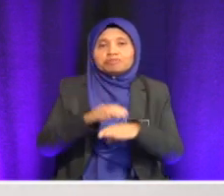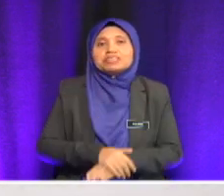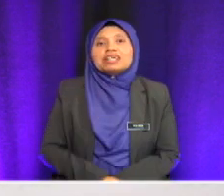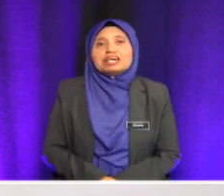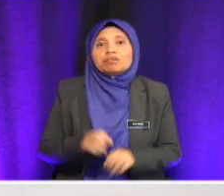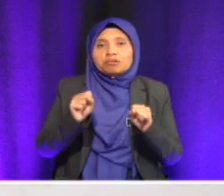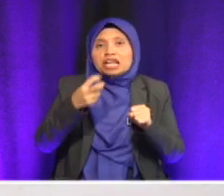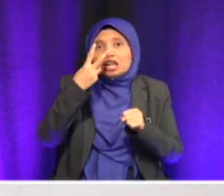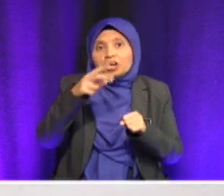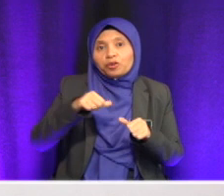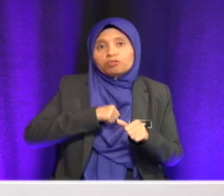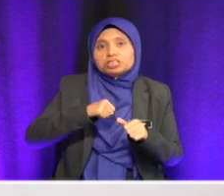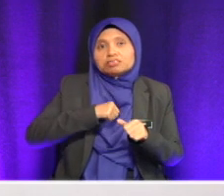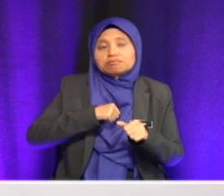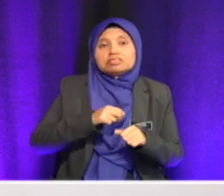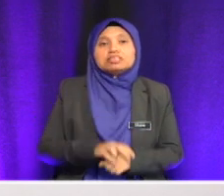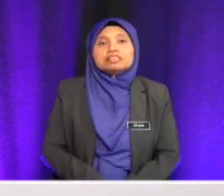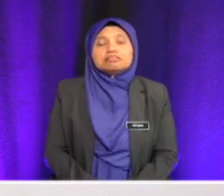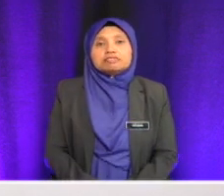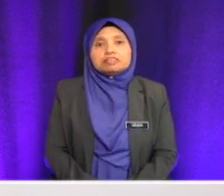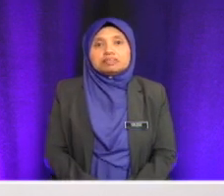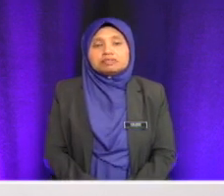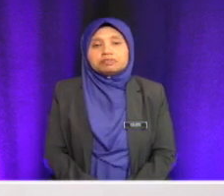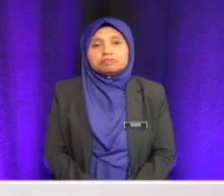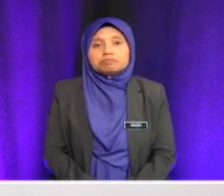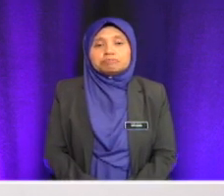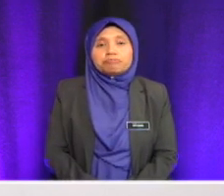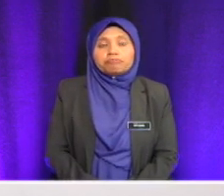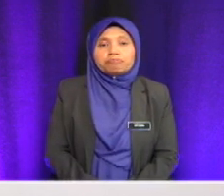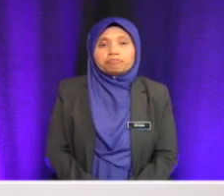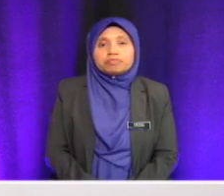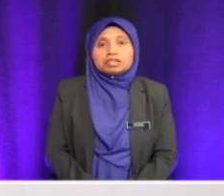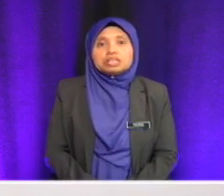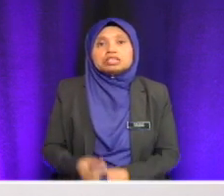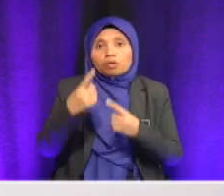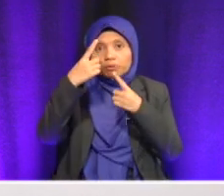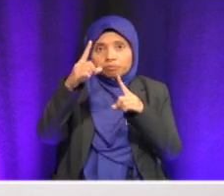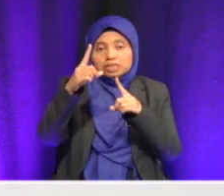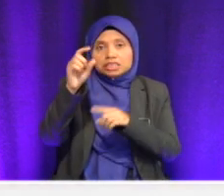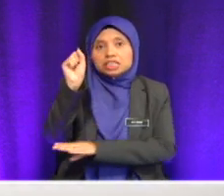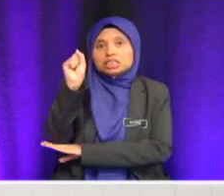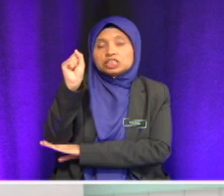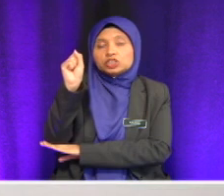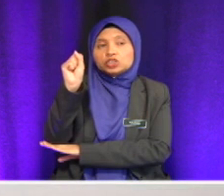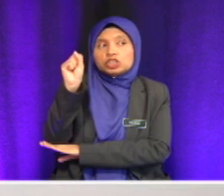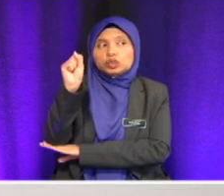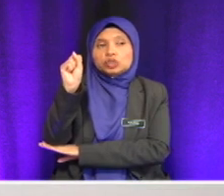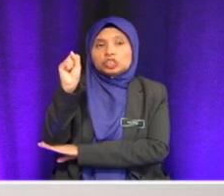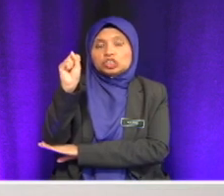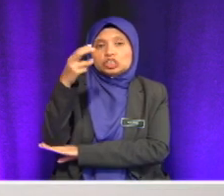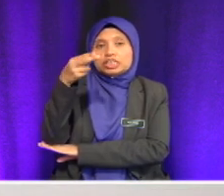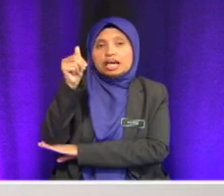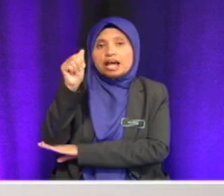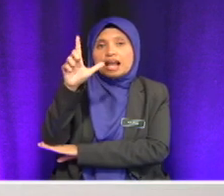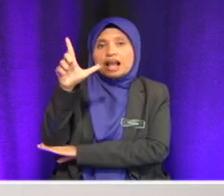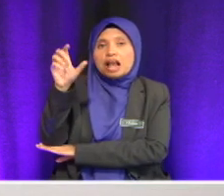which is the most suitable word to match the meaning? Okay, so she answered shallow, not deep. So shallow means not deep. Is it correct,